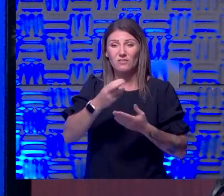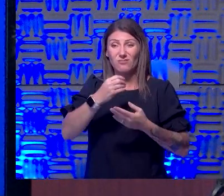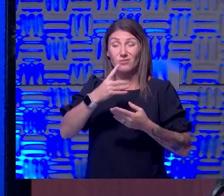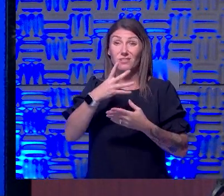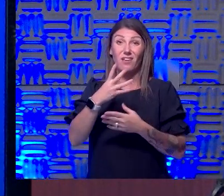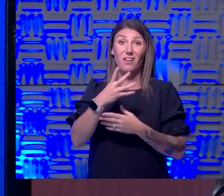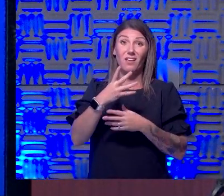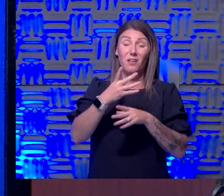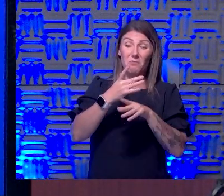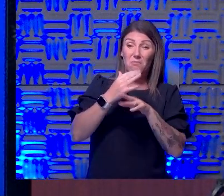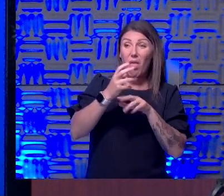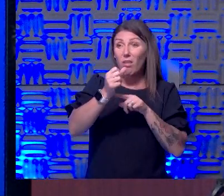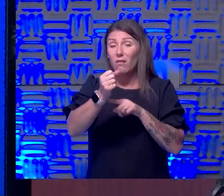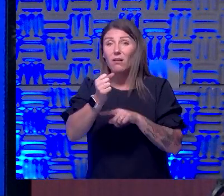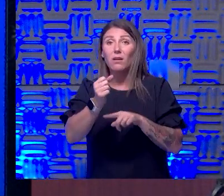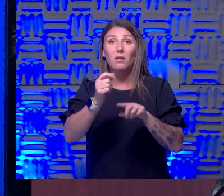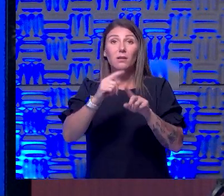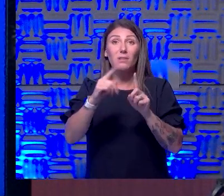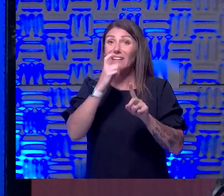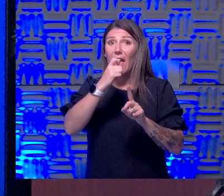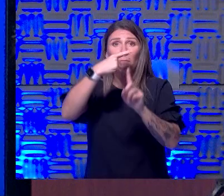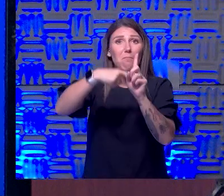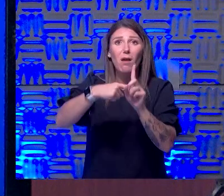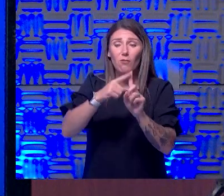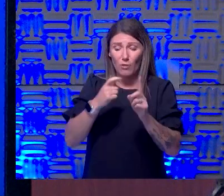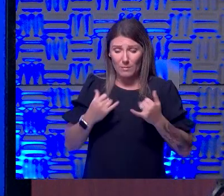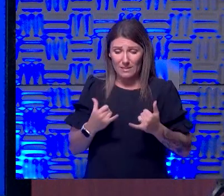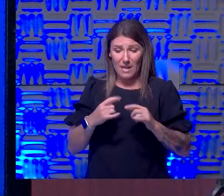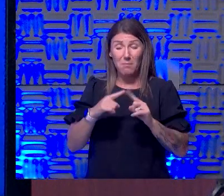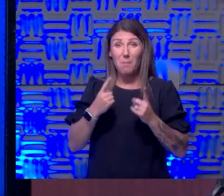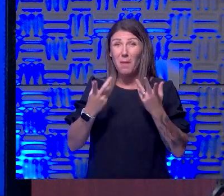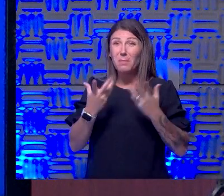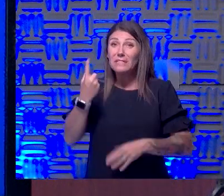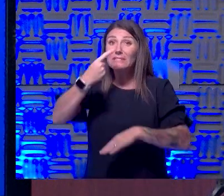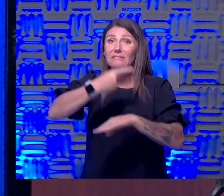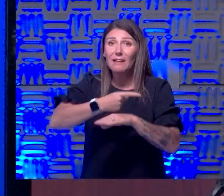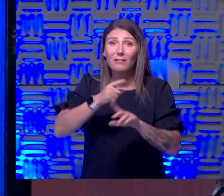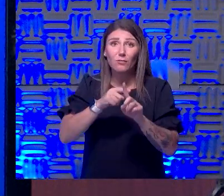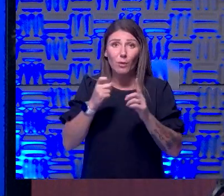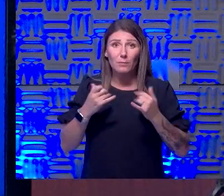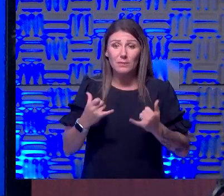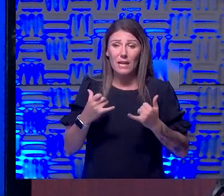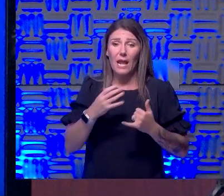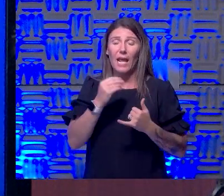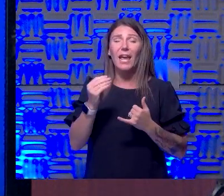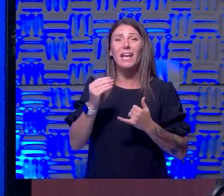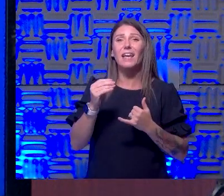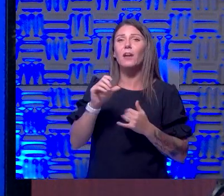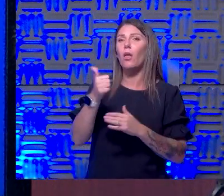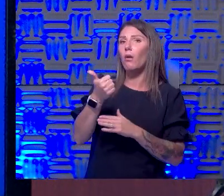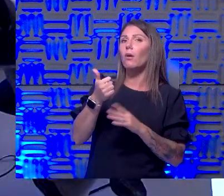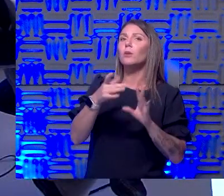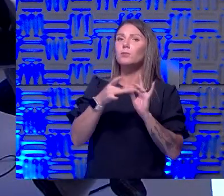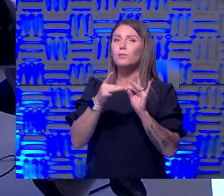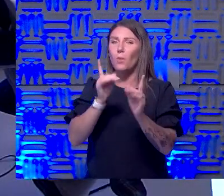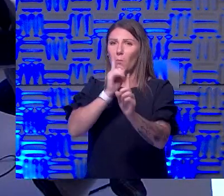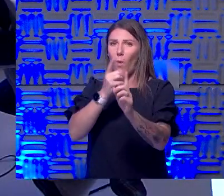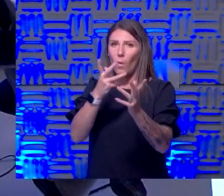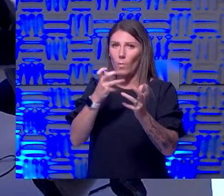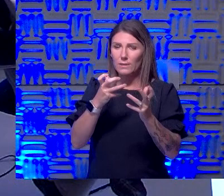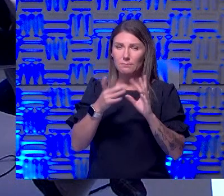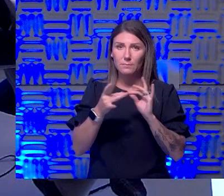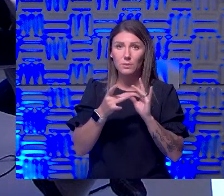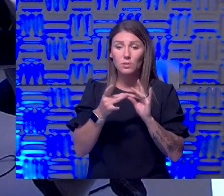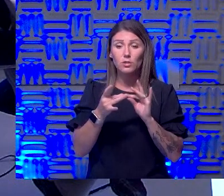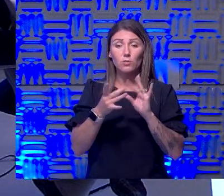not months from now, but days from now. There's also another point which I think I'd like to make here, which is a little bit of a side point, if I may. Please do. And it has to